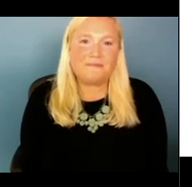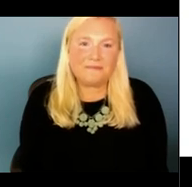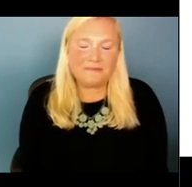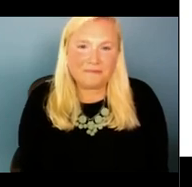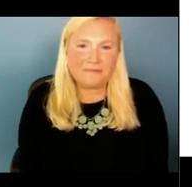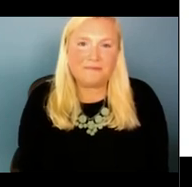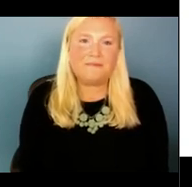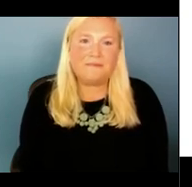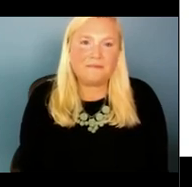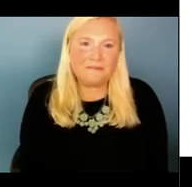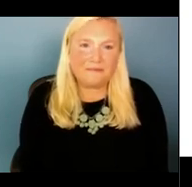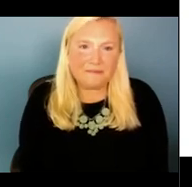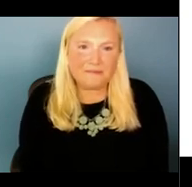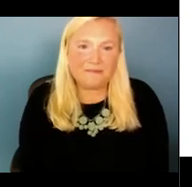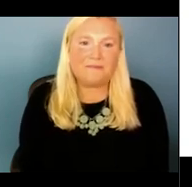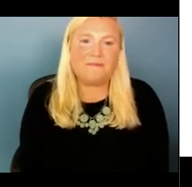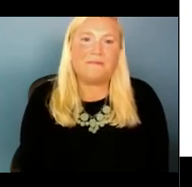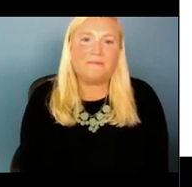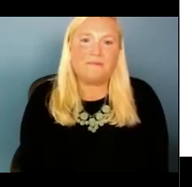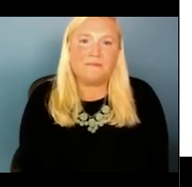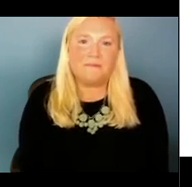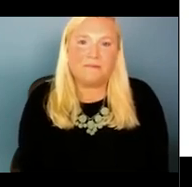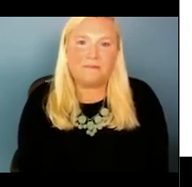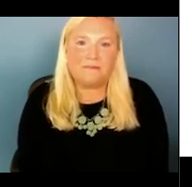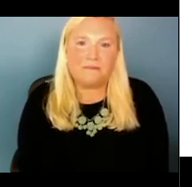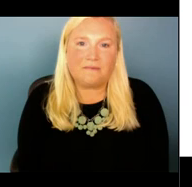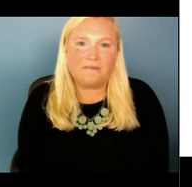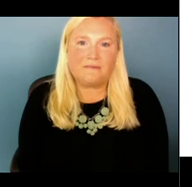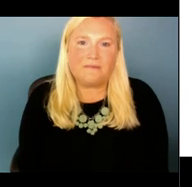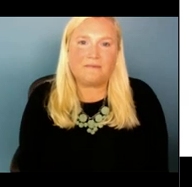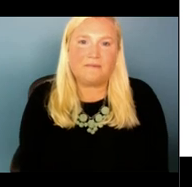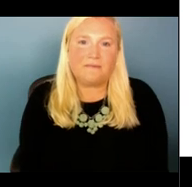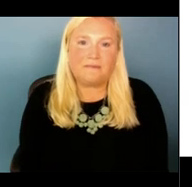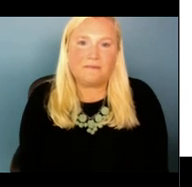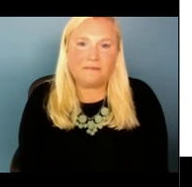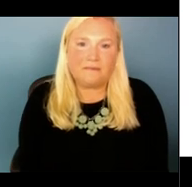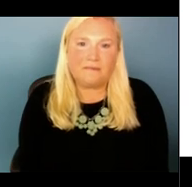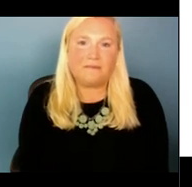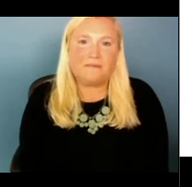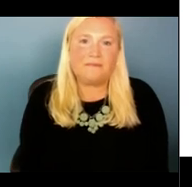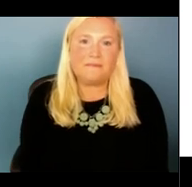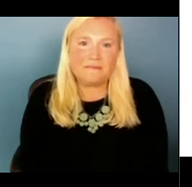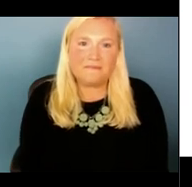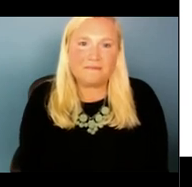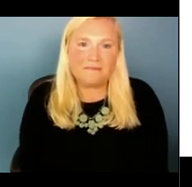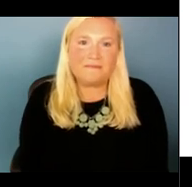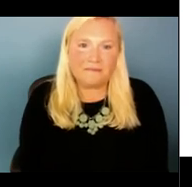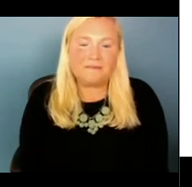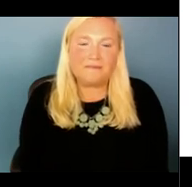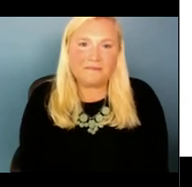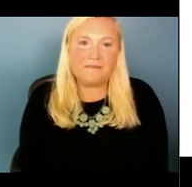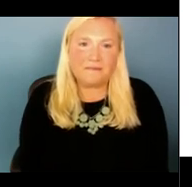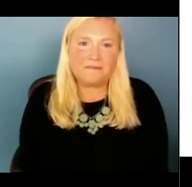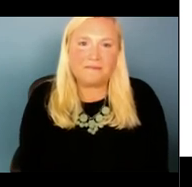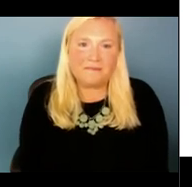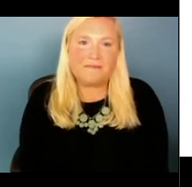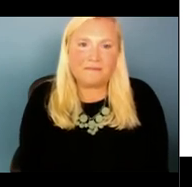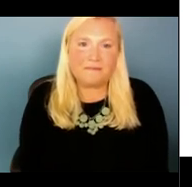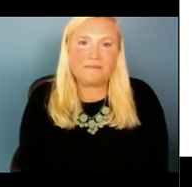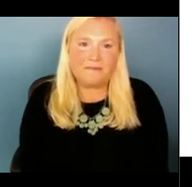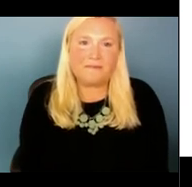ideas presented about what might cause stuttering. But just in recent years, we've just made tremendous strides as a